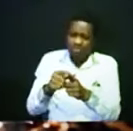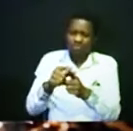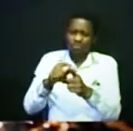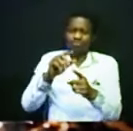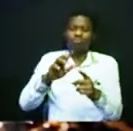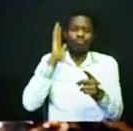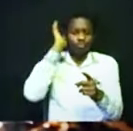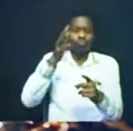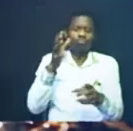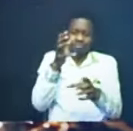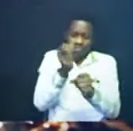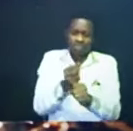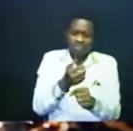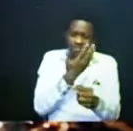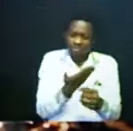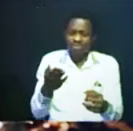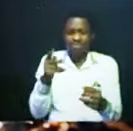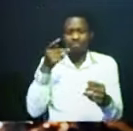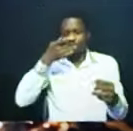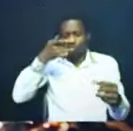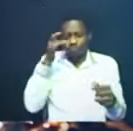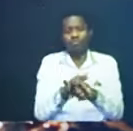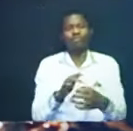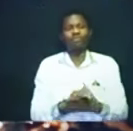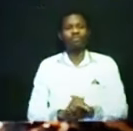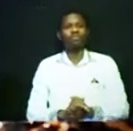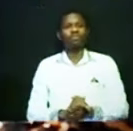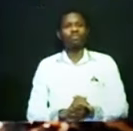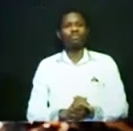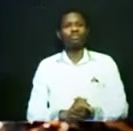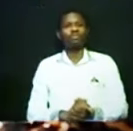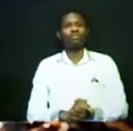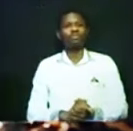has promised. So